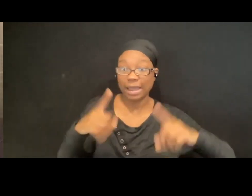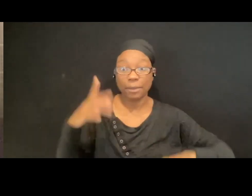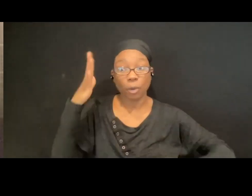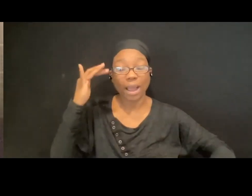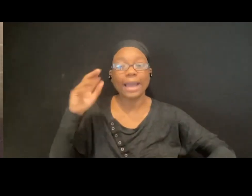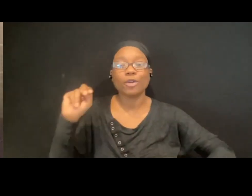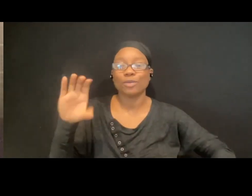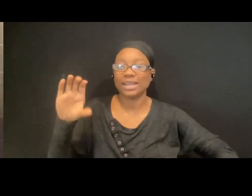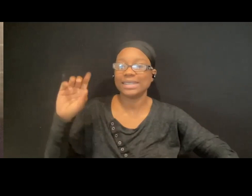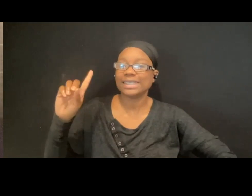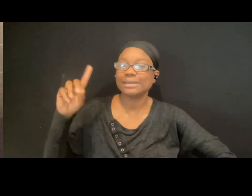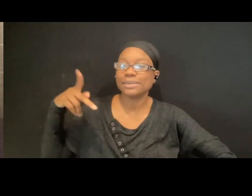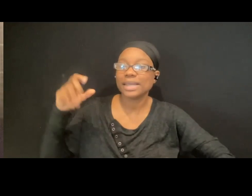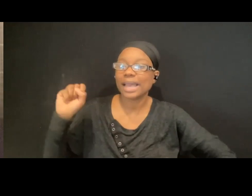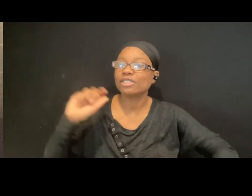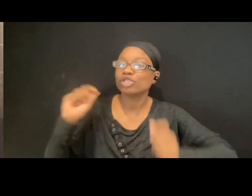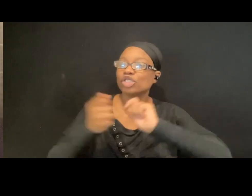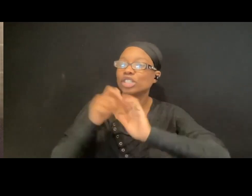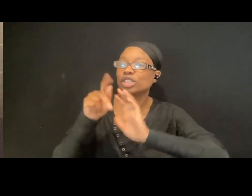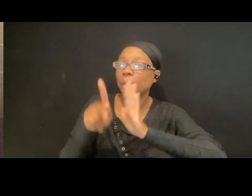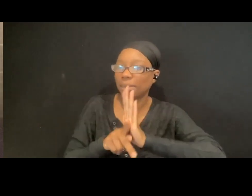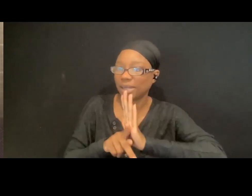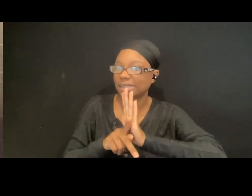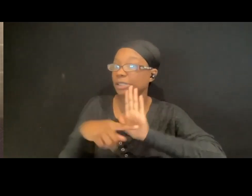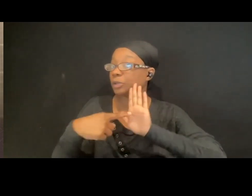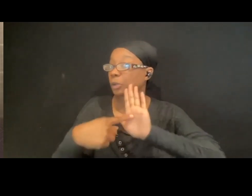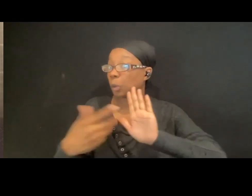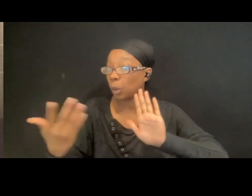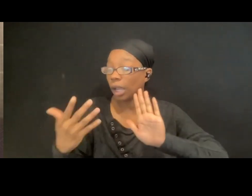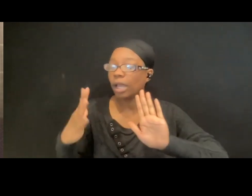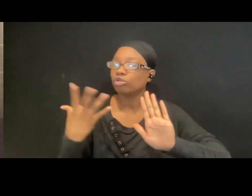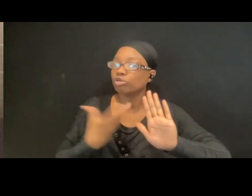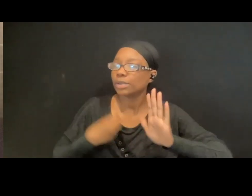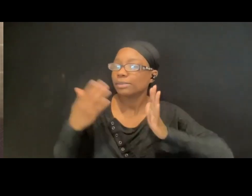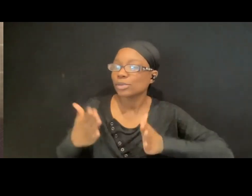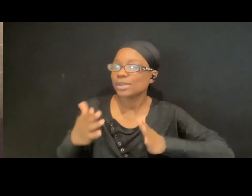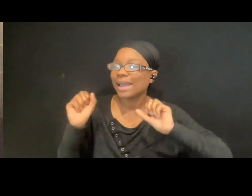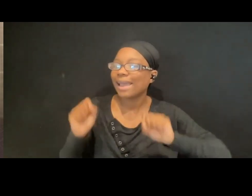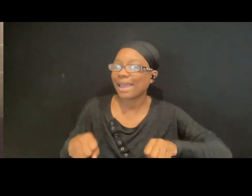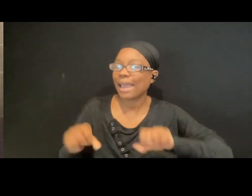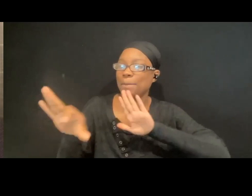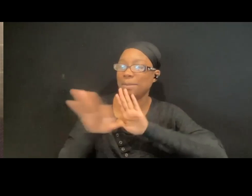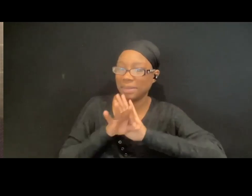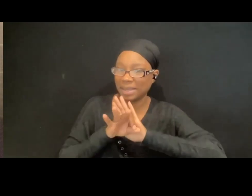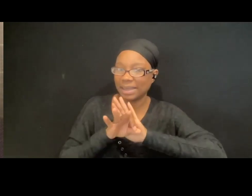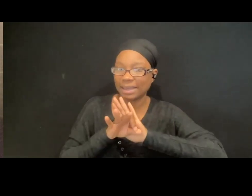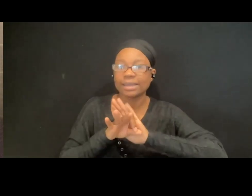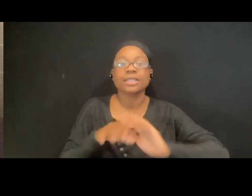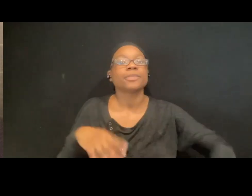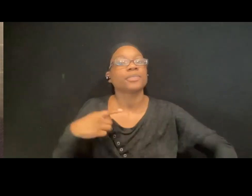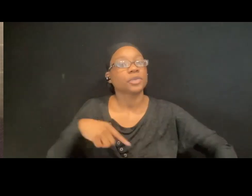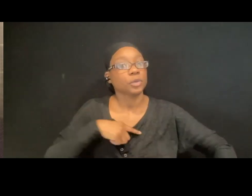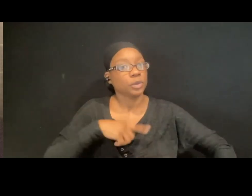changed the policy to reflect that a trans person can choose. So we believe that